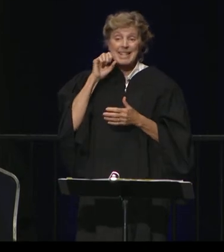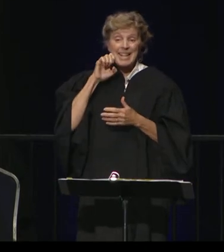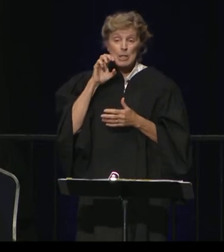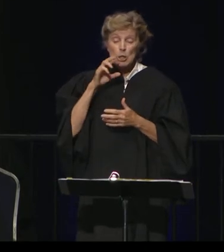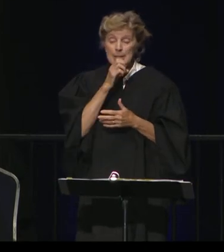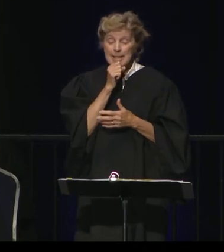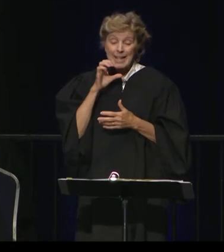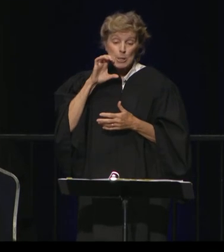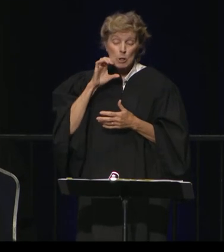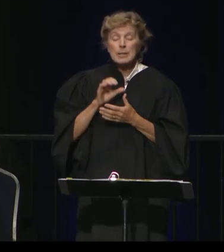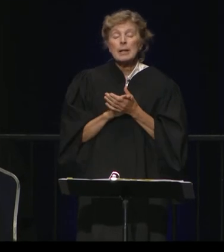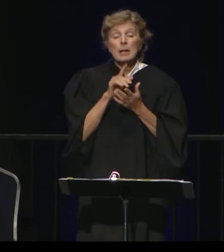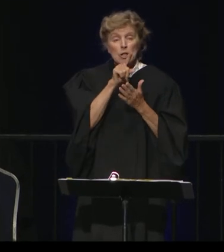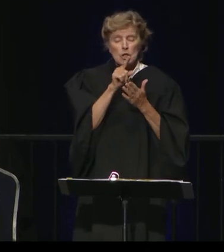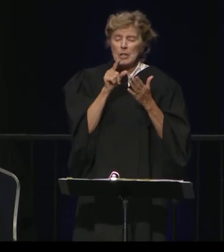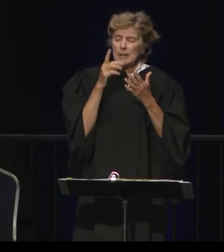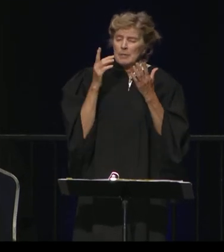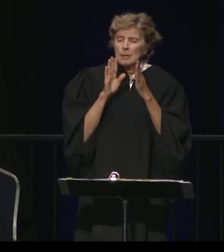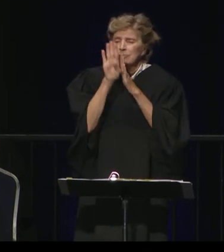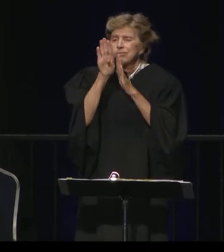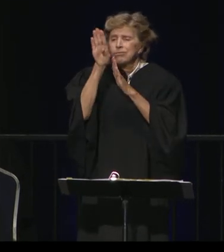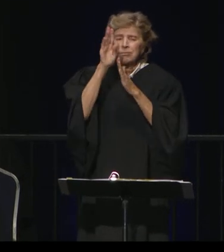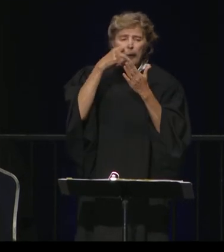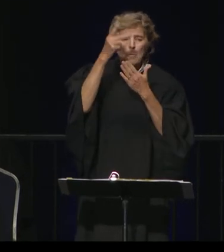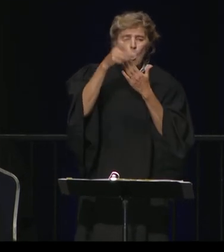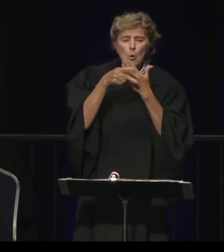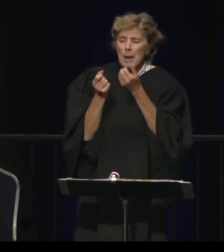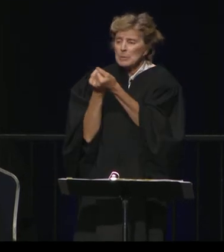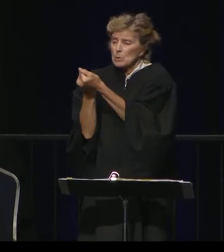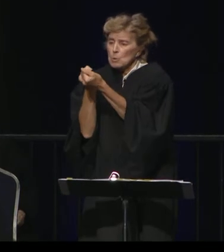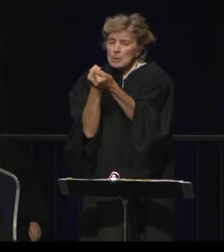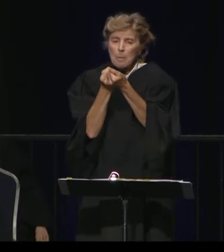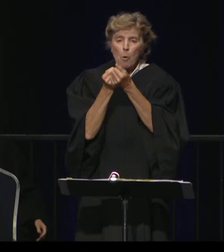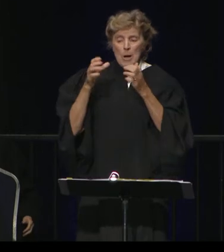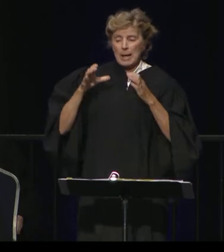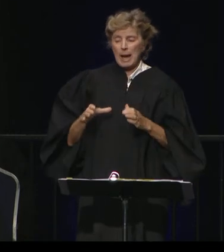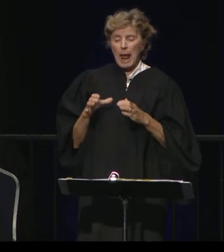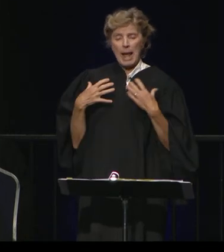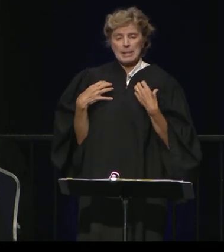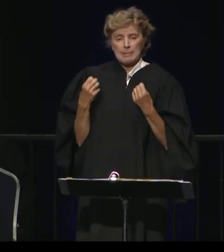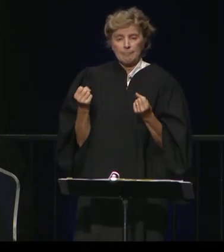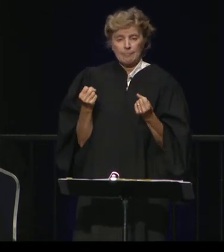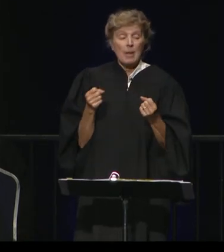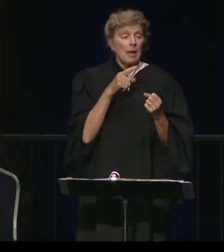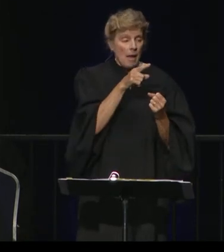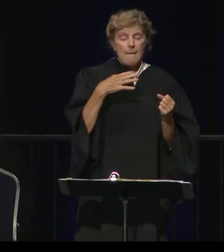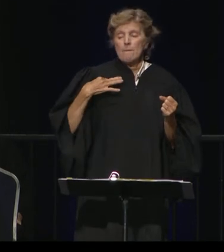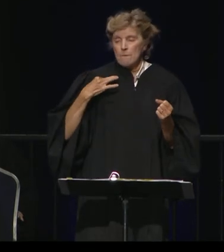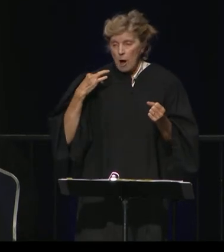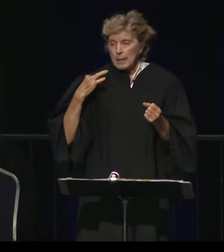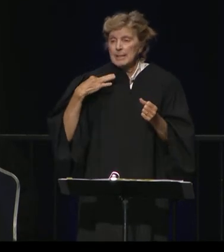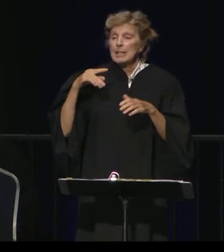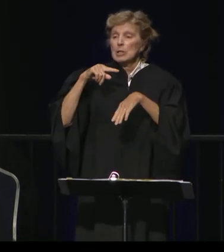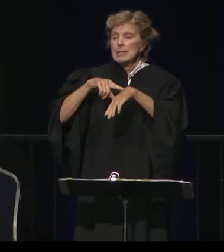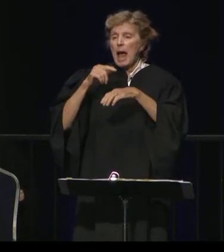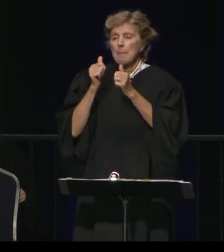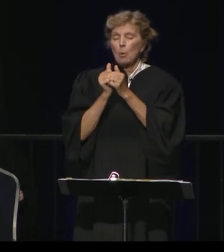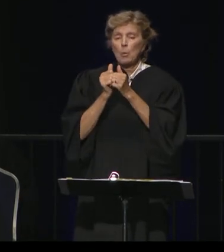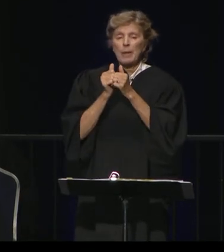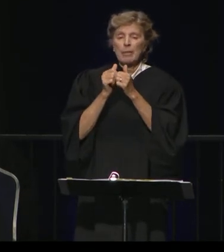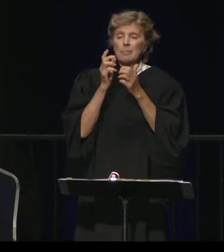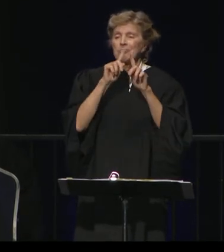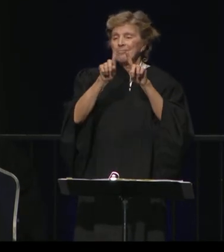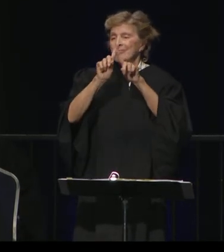programs and services that support client well-being. Maha also volunteers her time with numerous